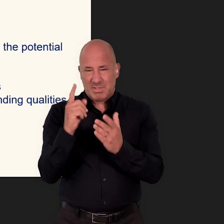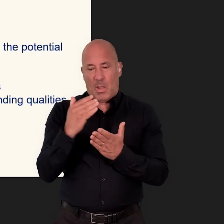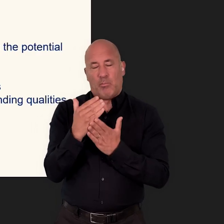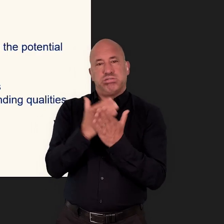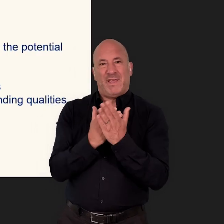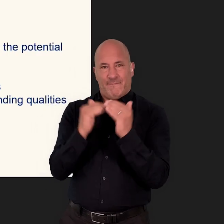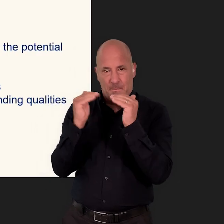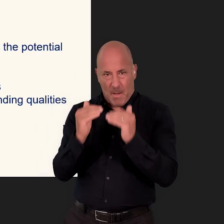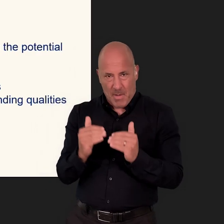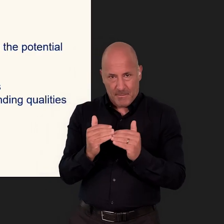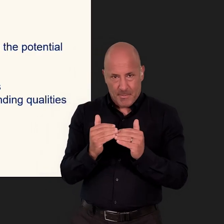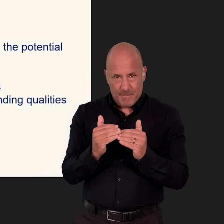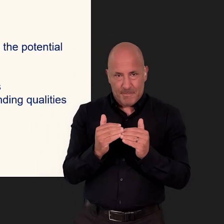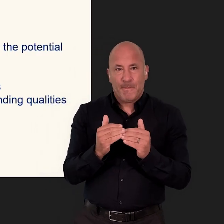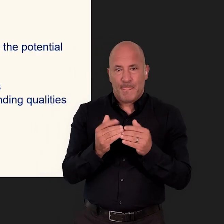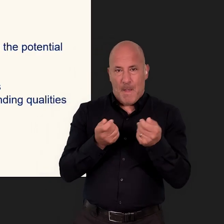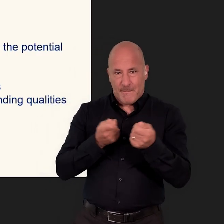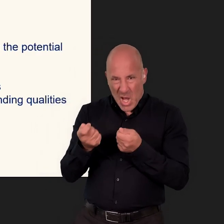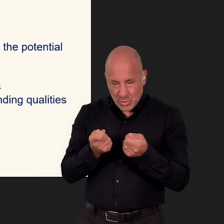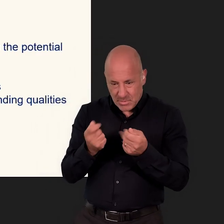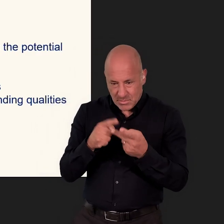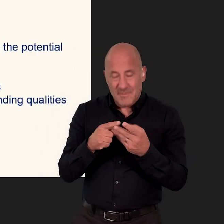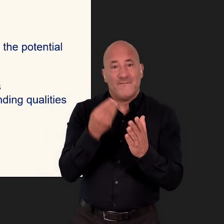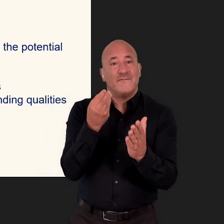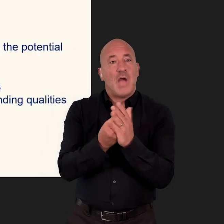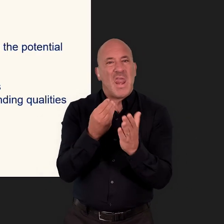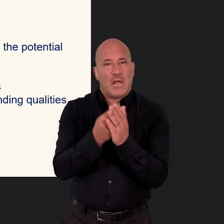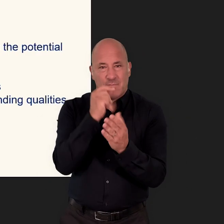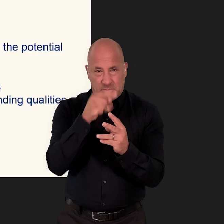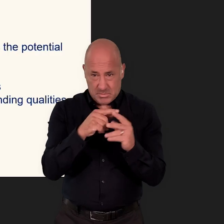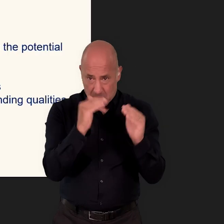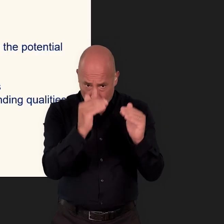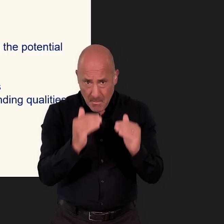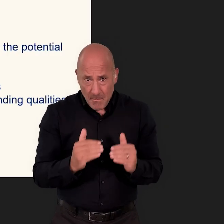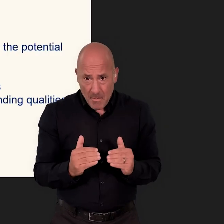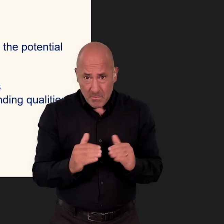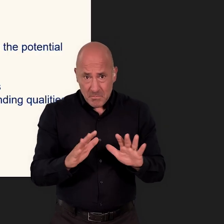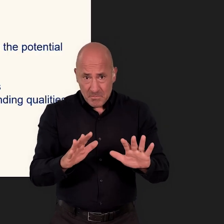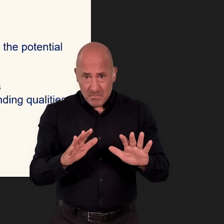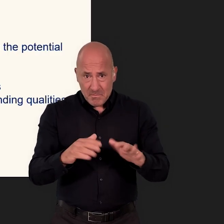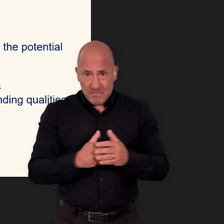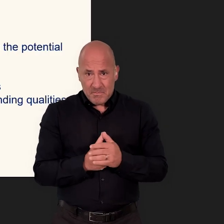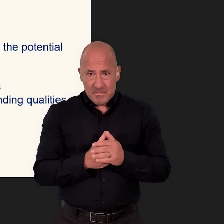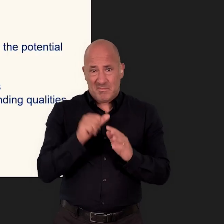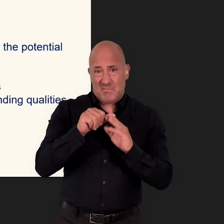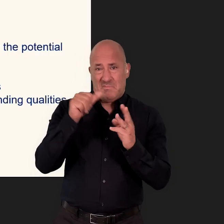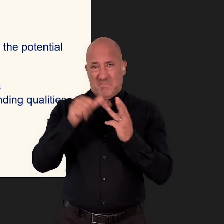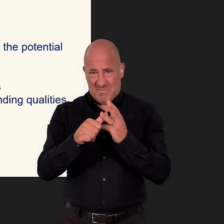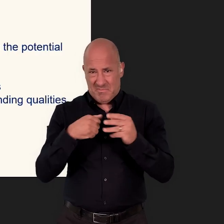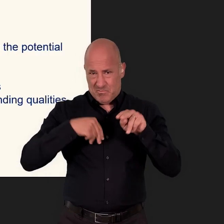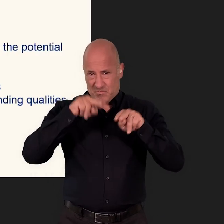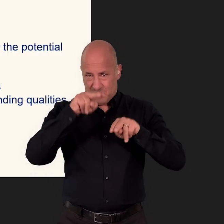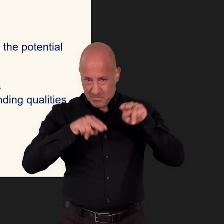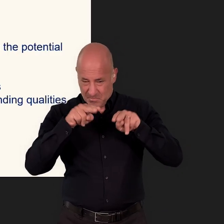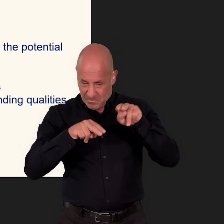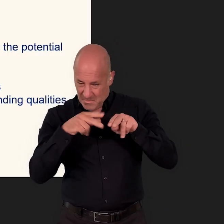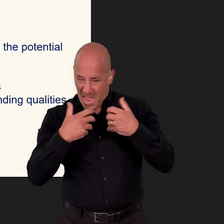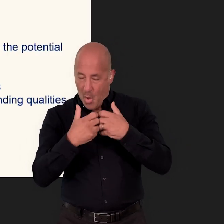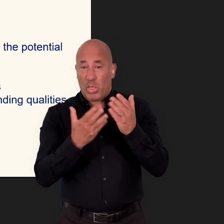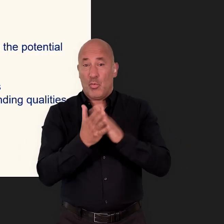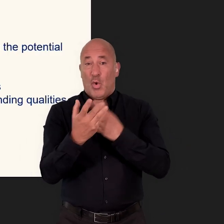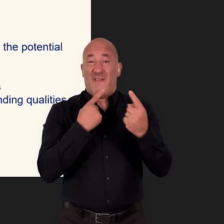criteria: meeting the brief, management of the activity, and financial viability. We will make